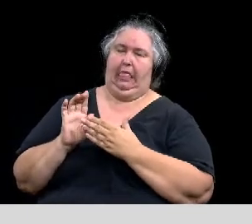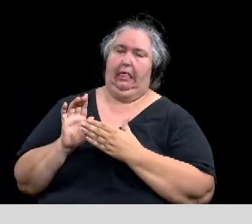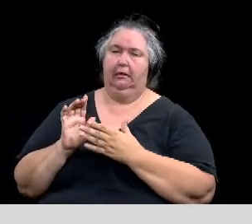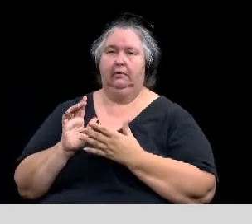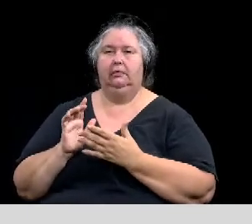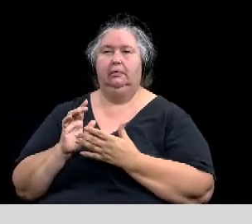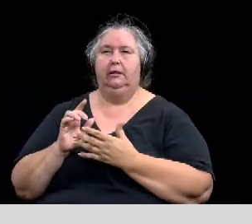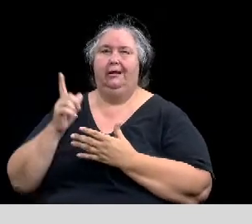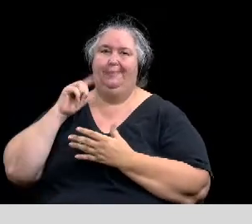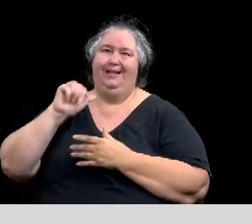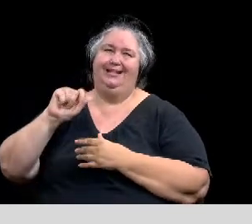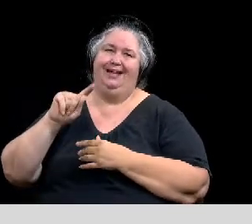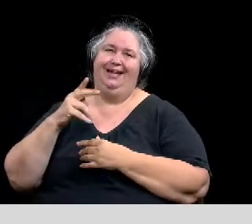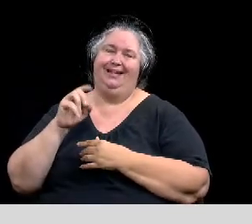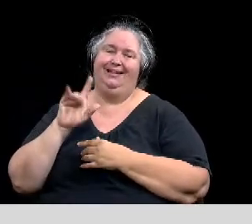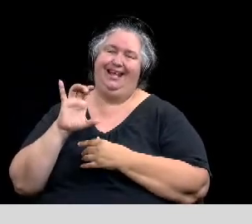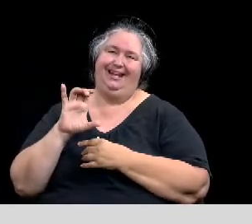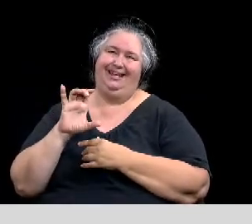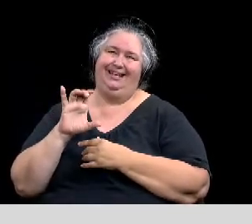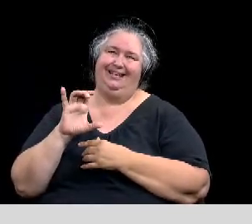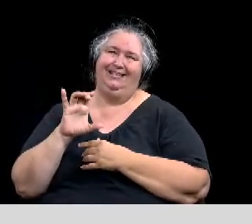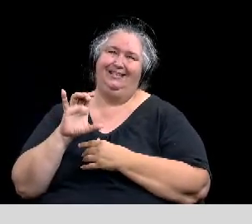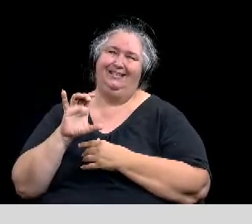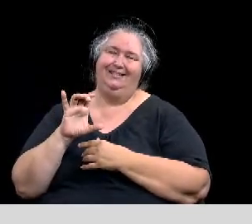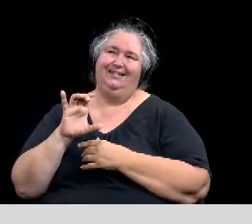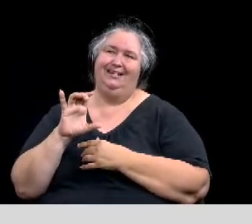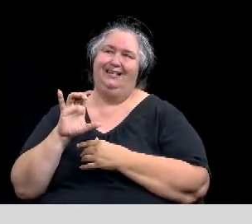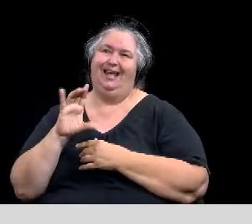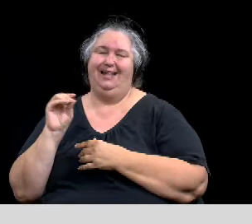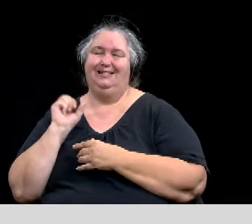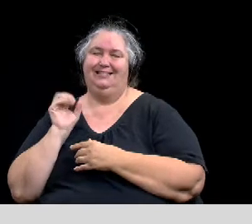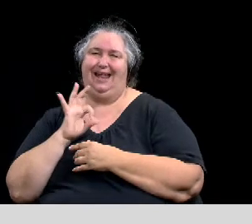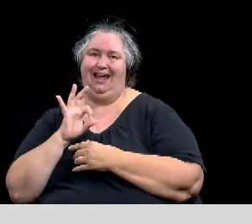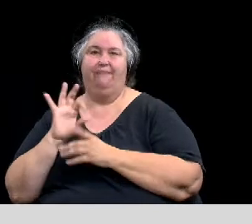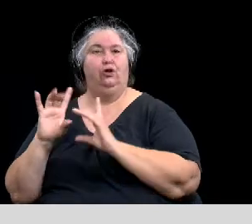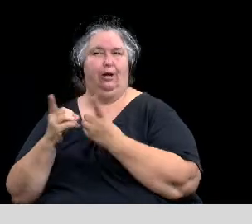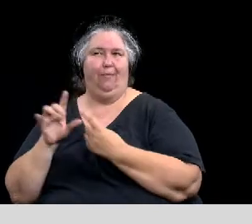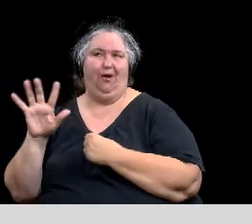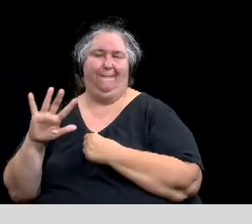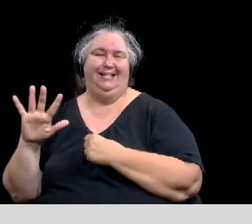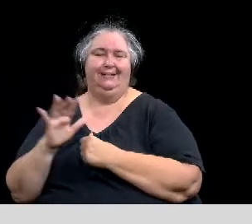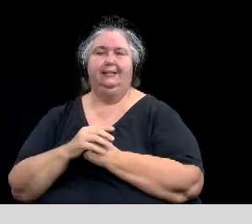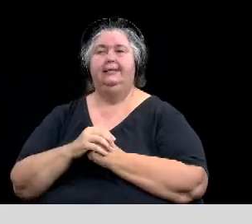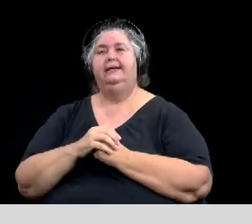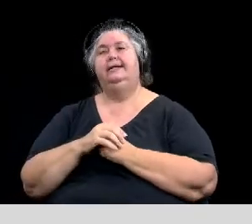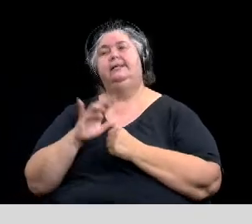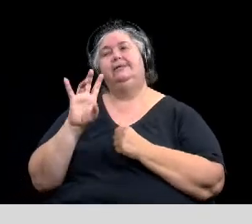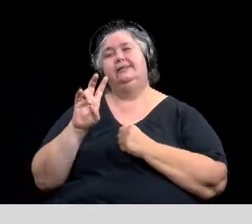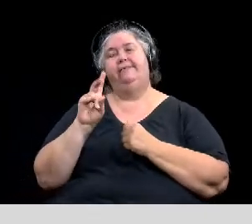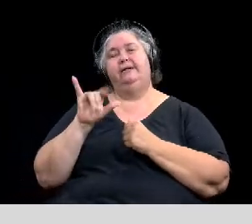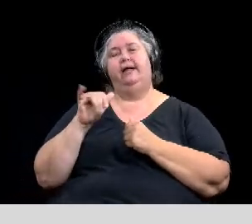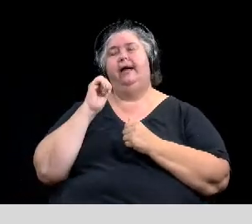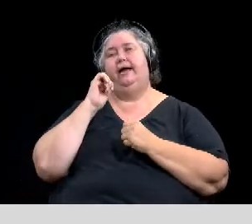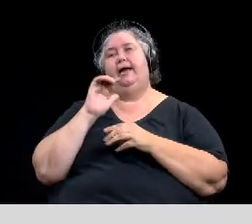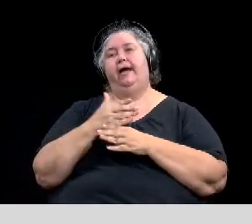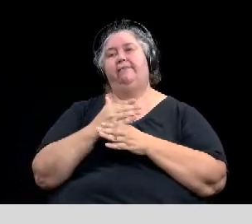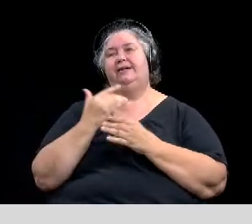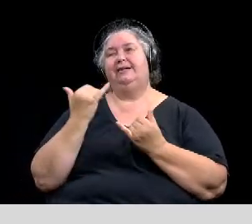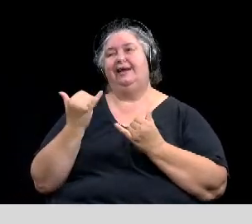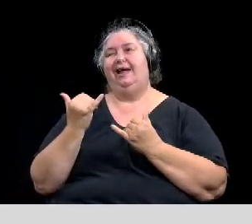their athletic department with athletes and staff. And their 7-day average of new cases is now a little